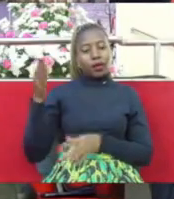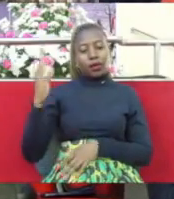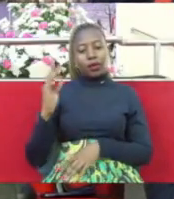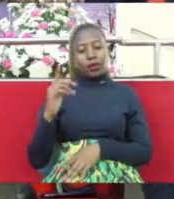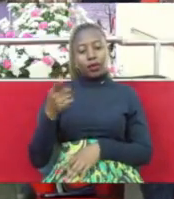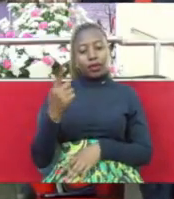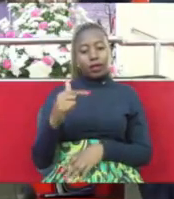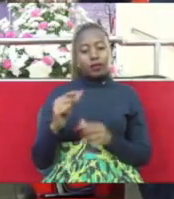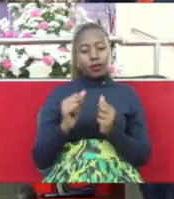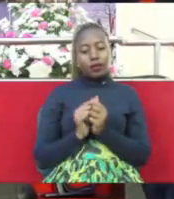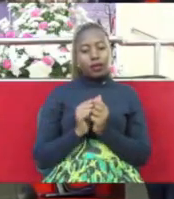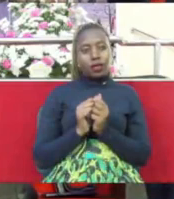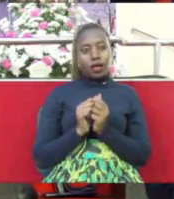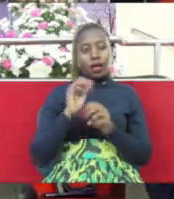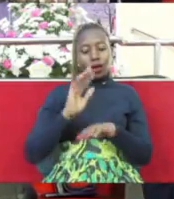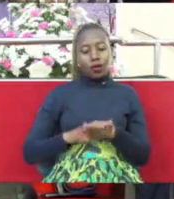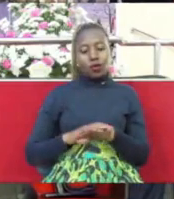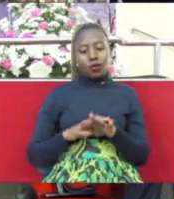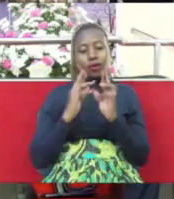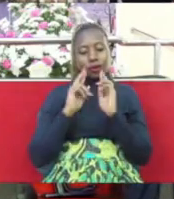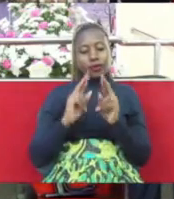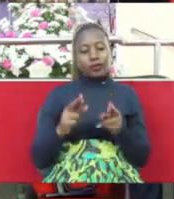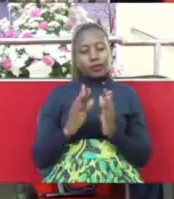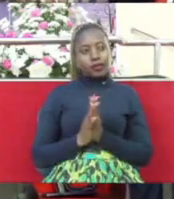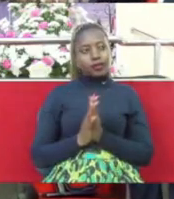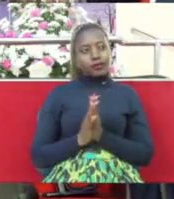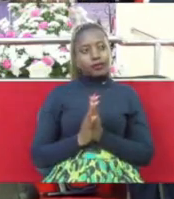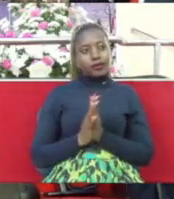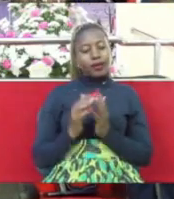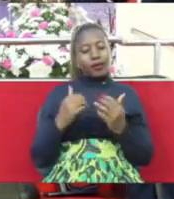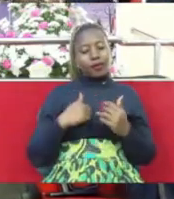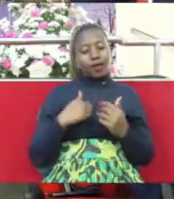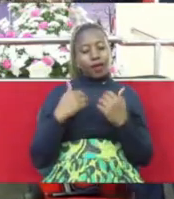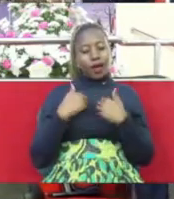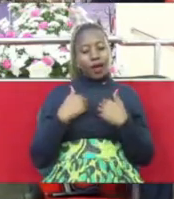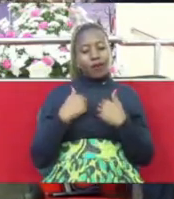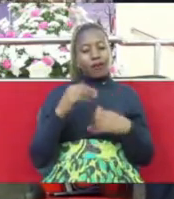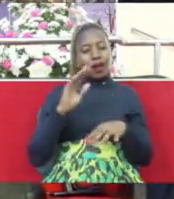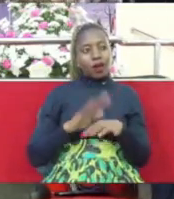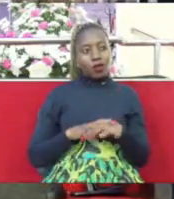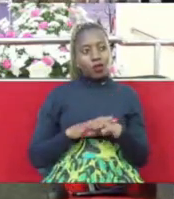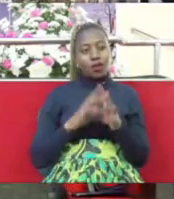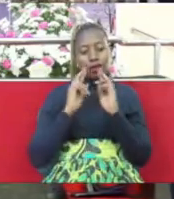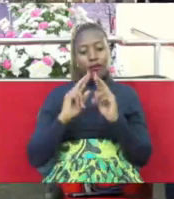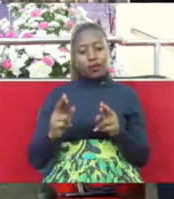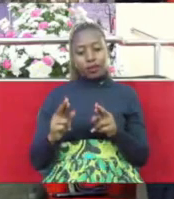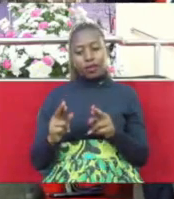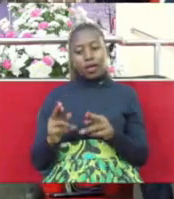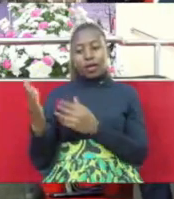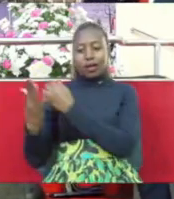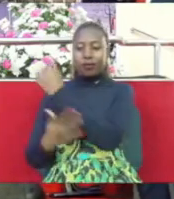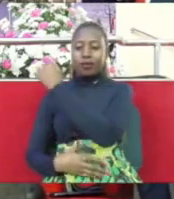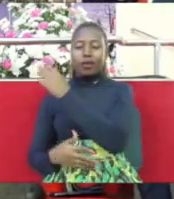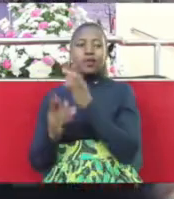mzuri. Kama vile mtu anakuja na kwambia niko na report mbili. I have a good report and a bad report. And many times we love starting with